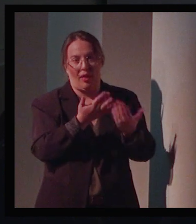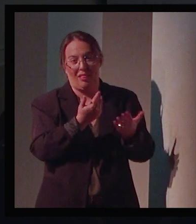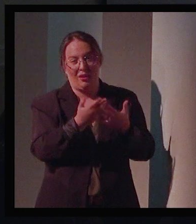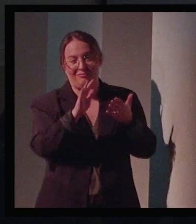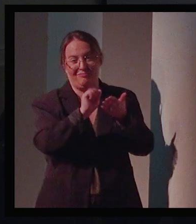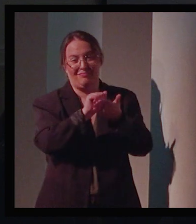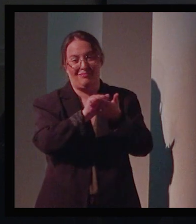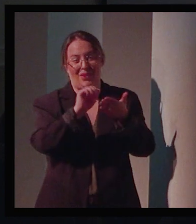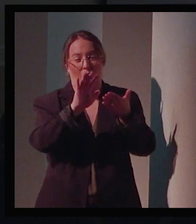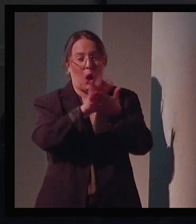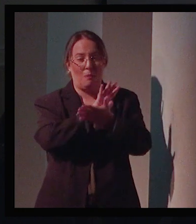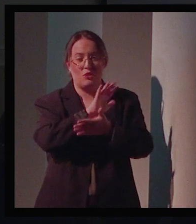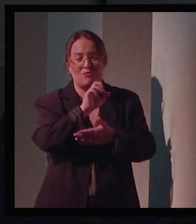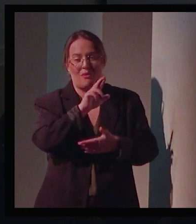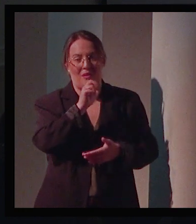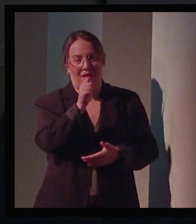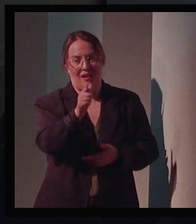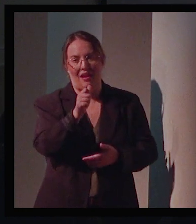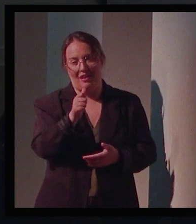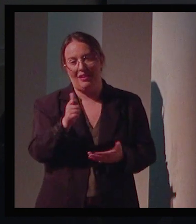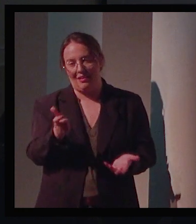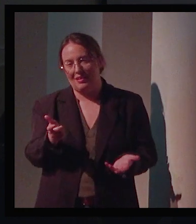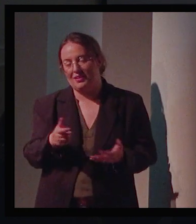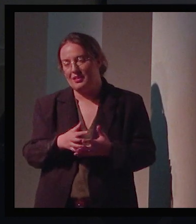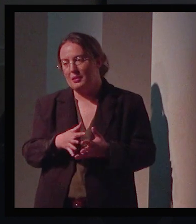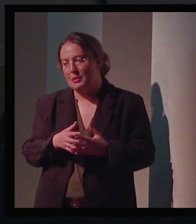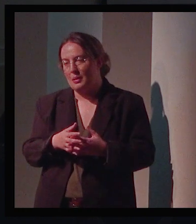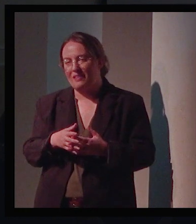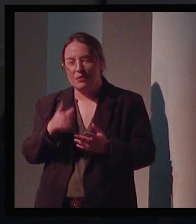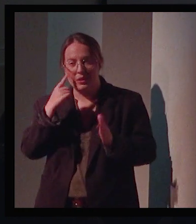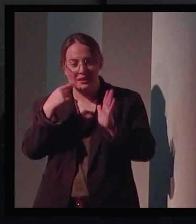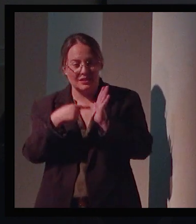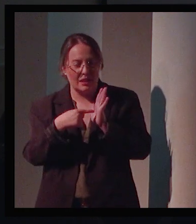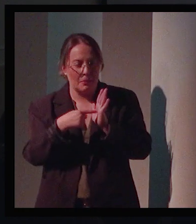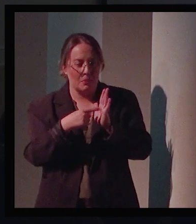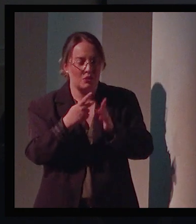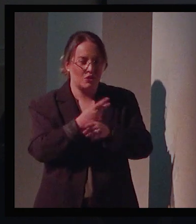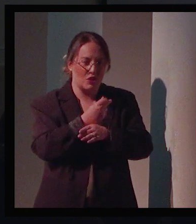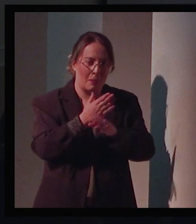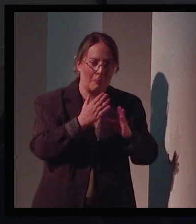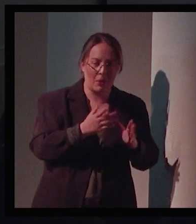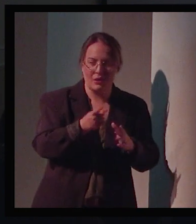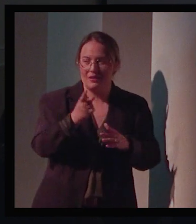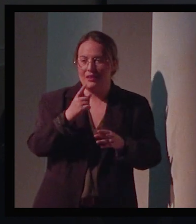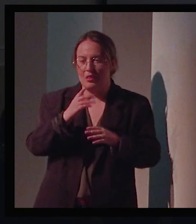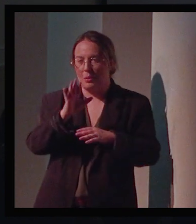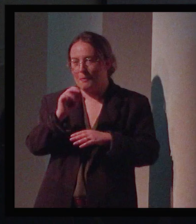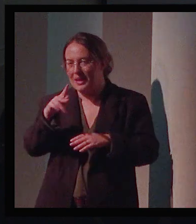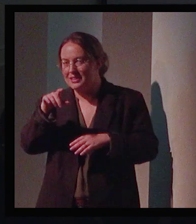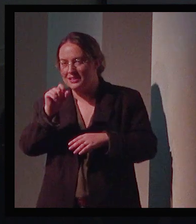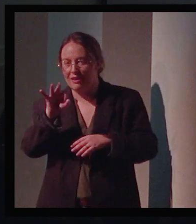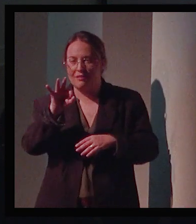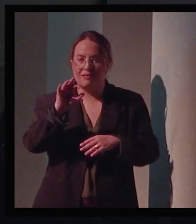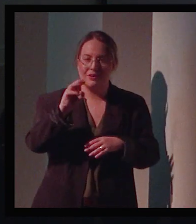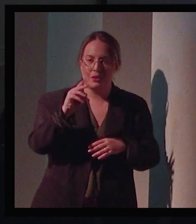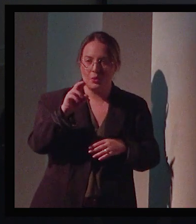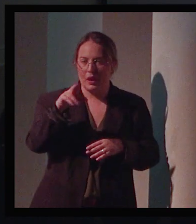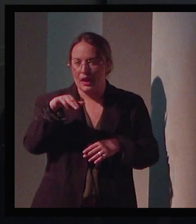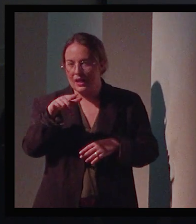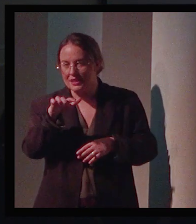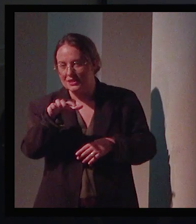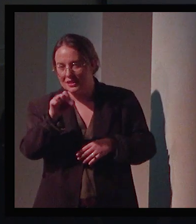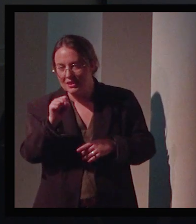of the title of this painting, Zenobia discovered by shepherds on the banks of the Araxes, gives you some sense of the kind of